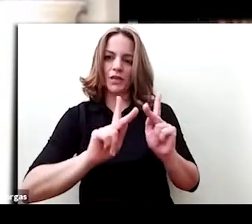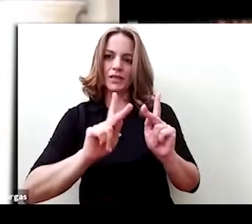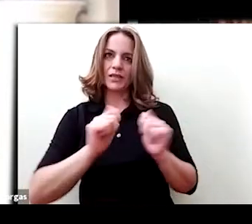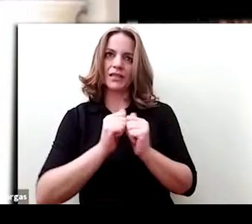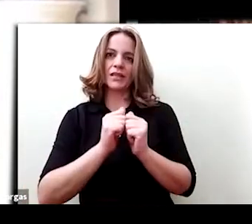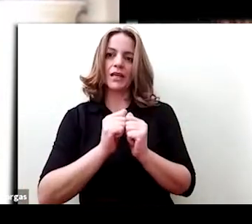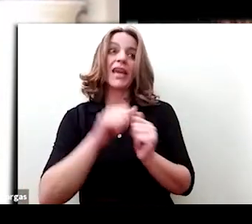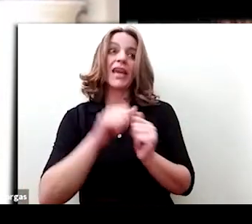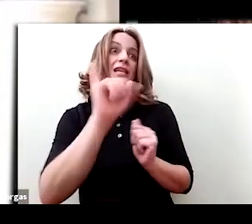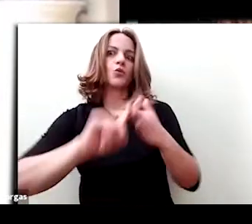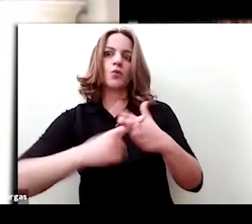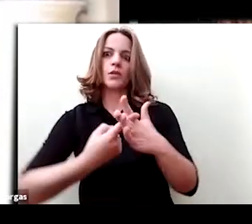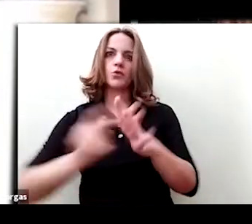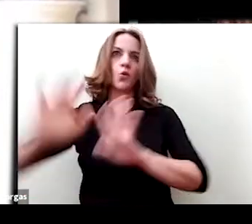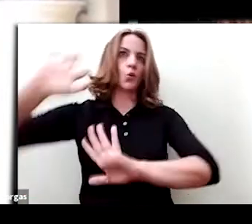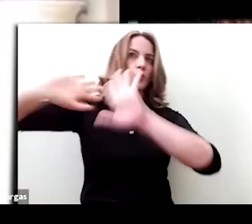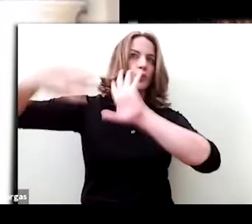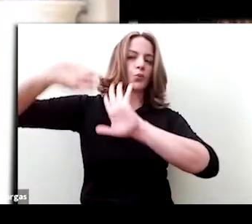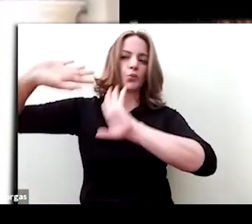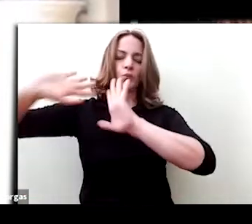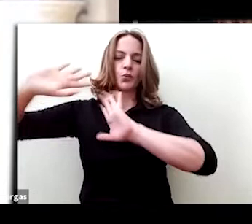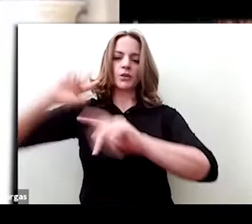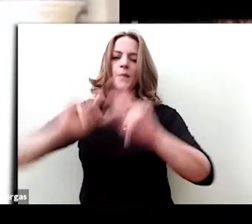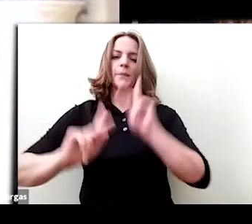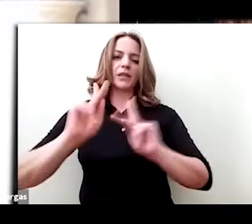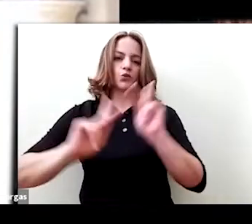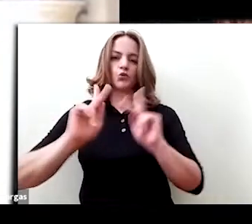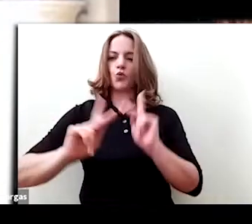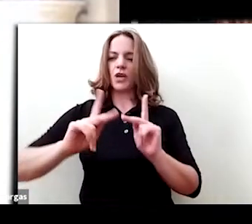of networks, of communications